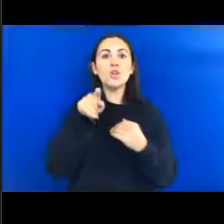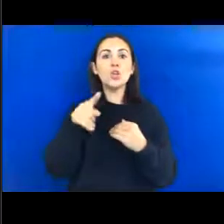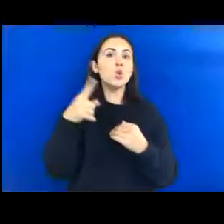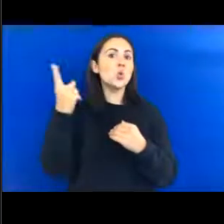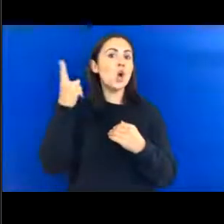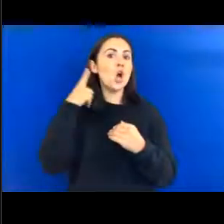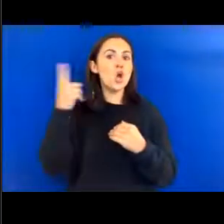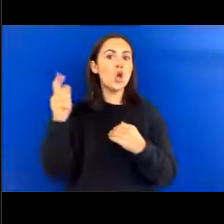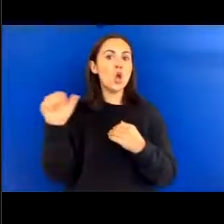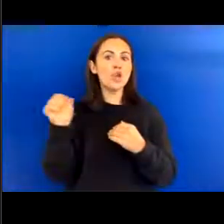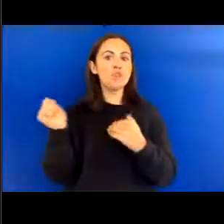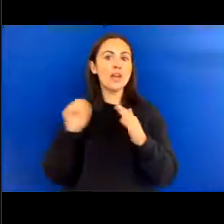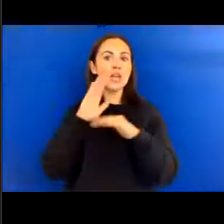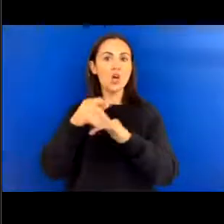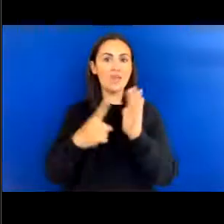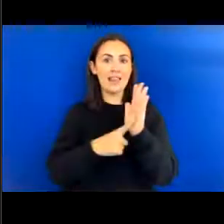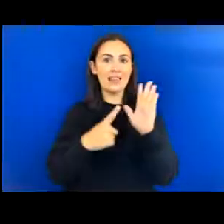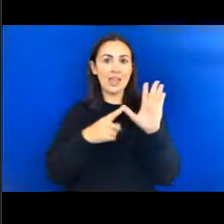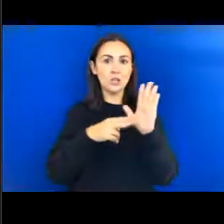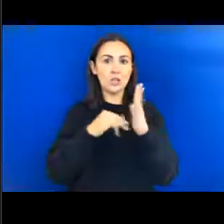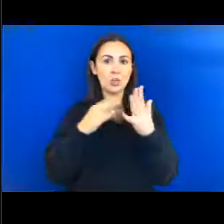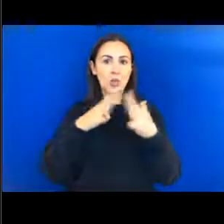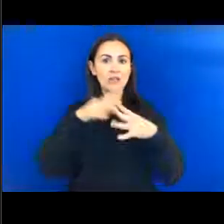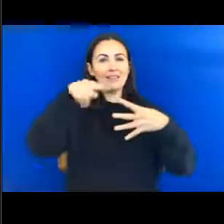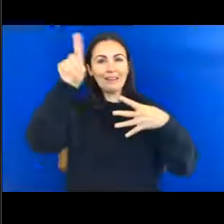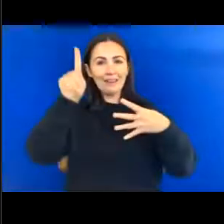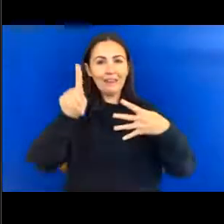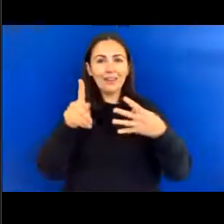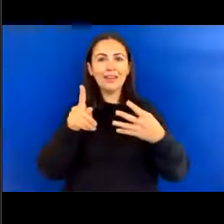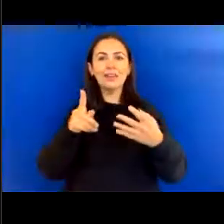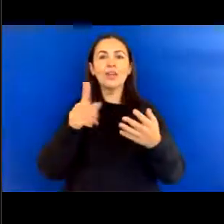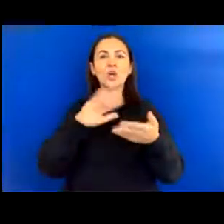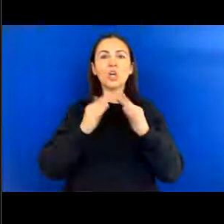about Legal Aid New South Wales, Community Justice Centres,